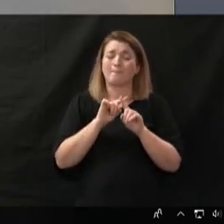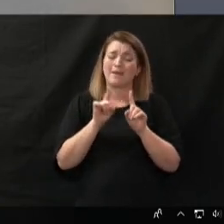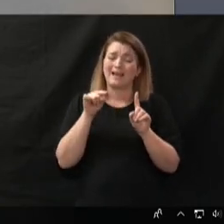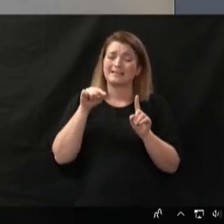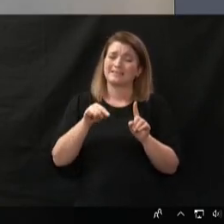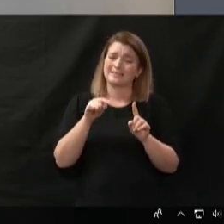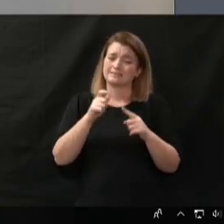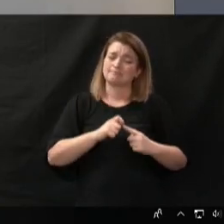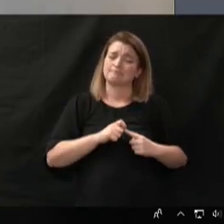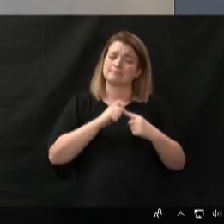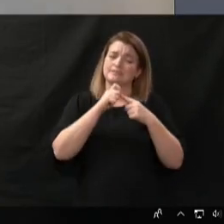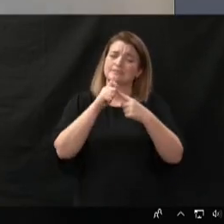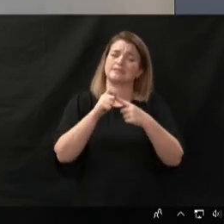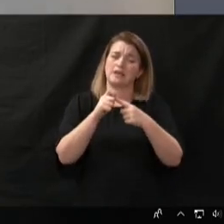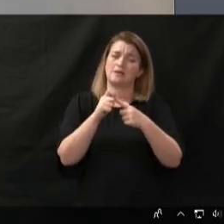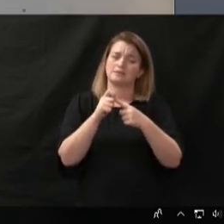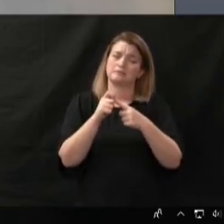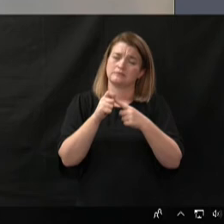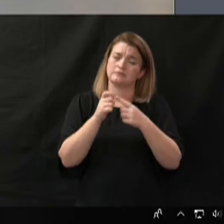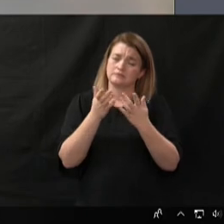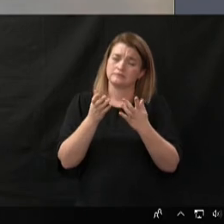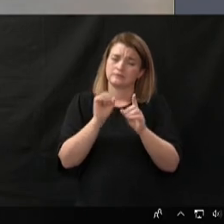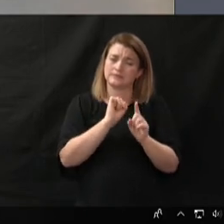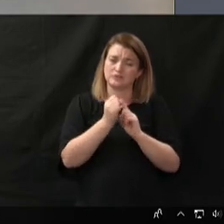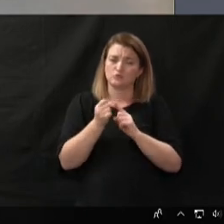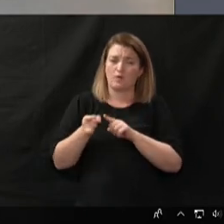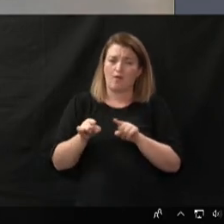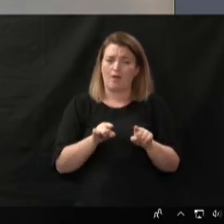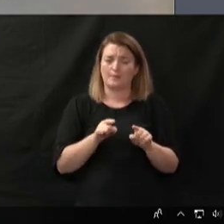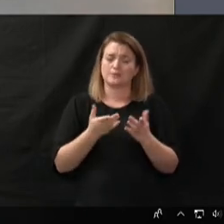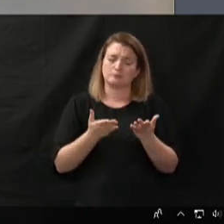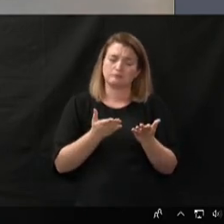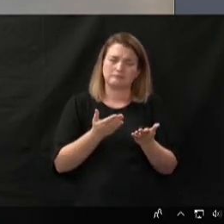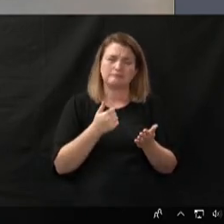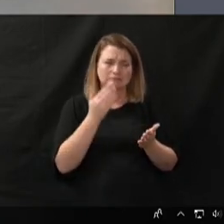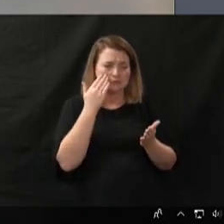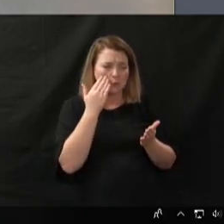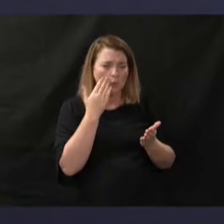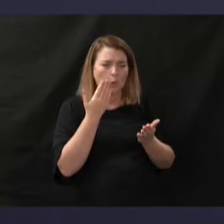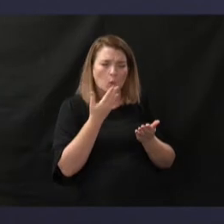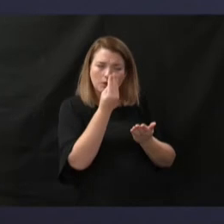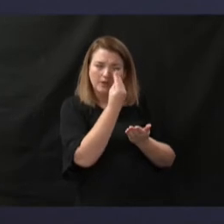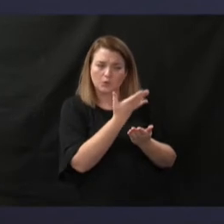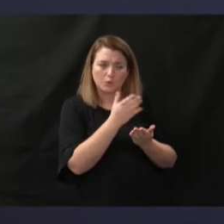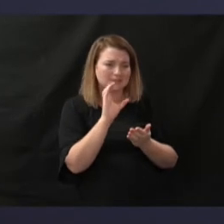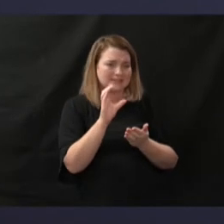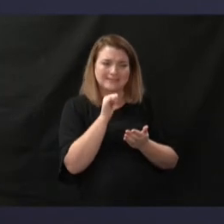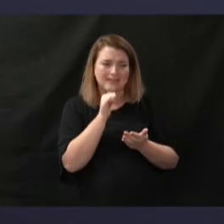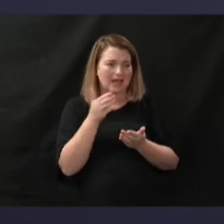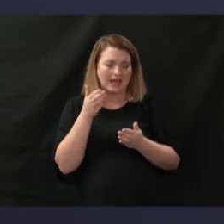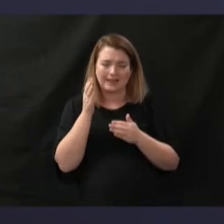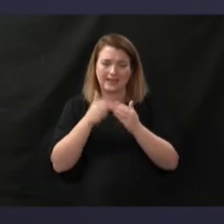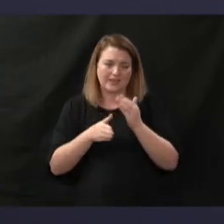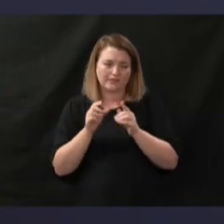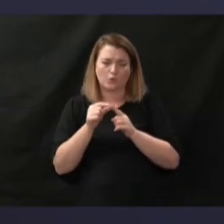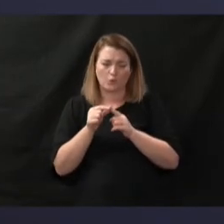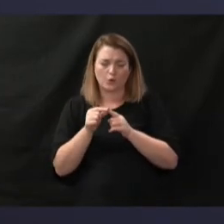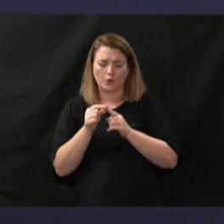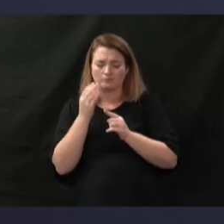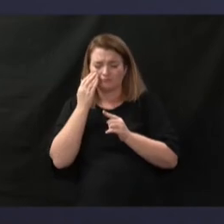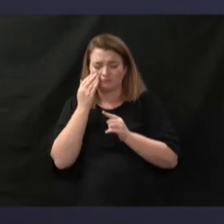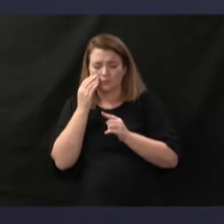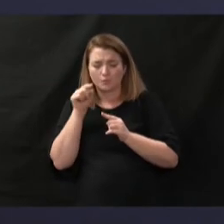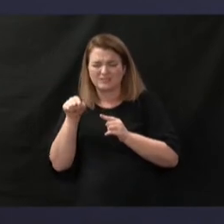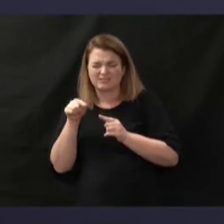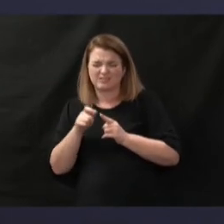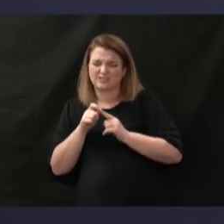the end of the word. So I'd probably tell them that. But that is a way to kind of ease into multi-syllable words after they've had lots